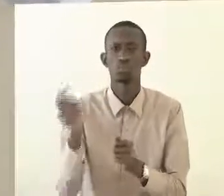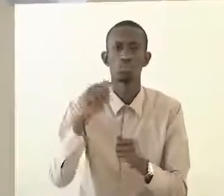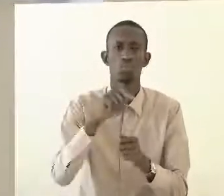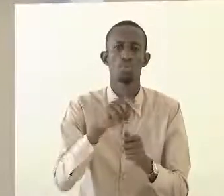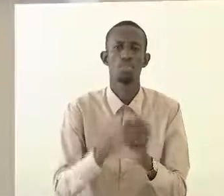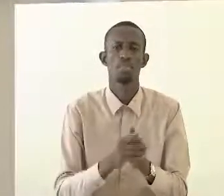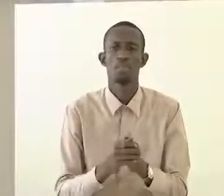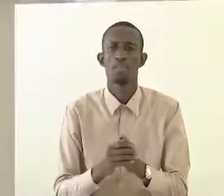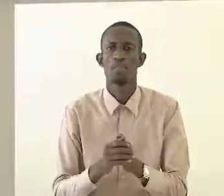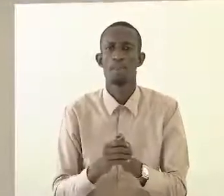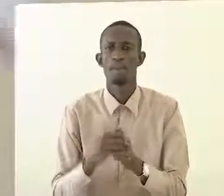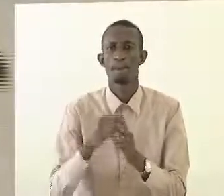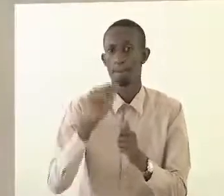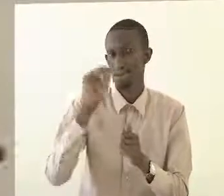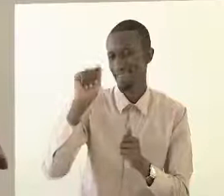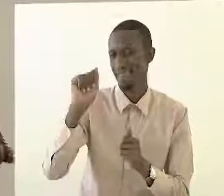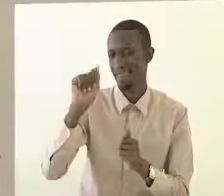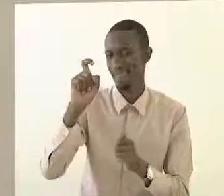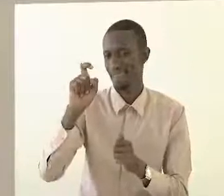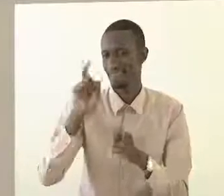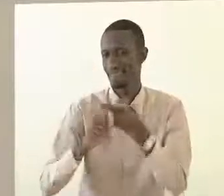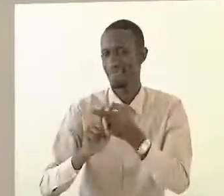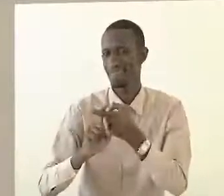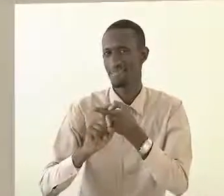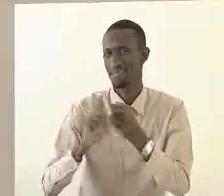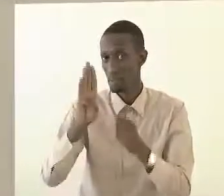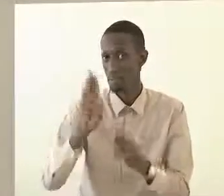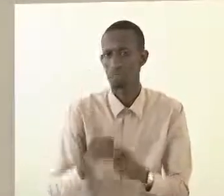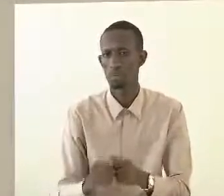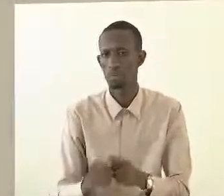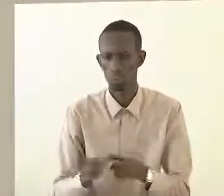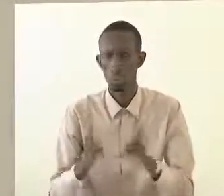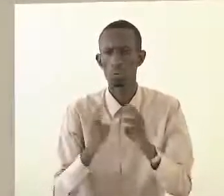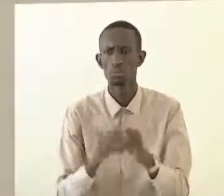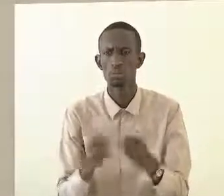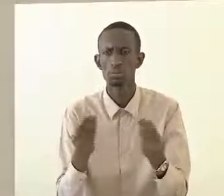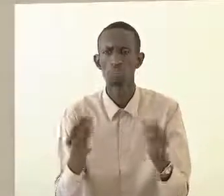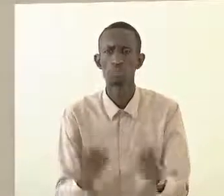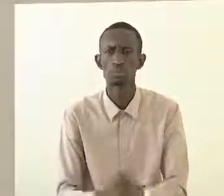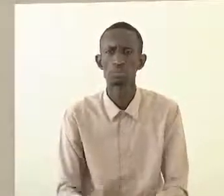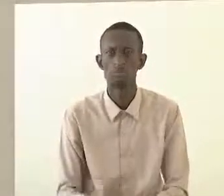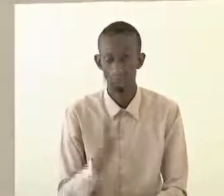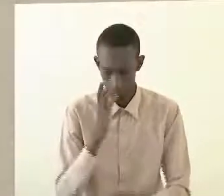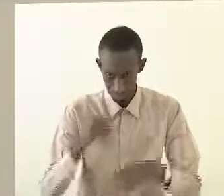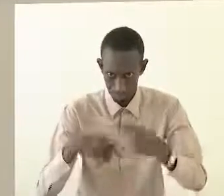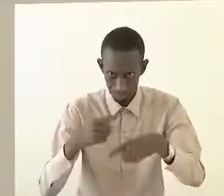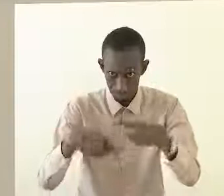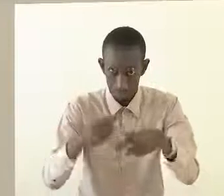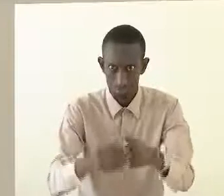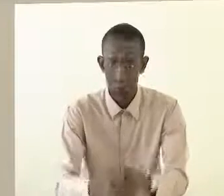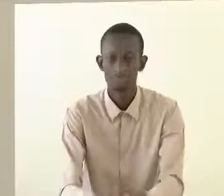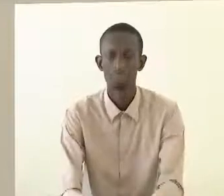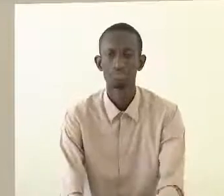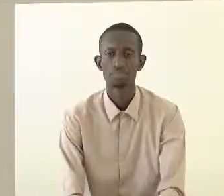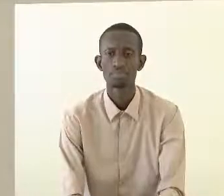ax plus b. The method is very simple. Let us continue